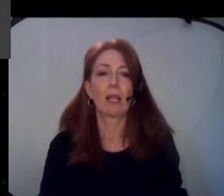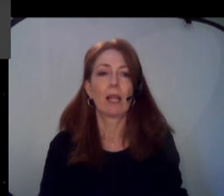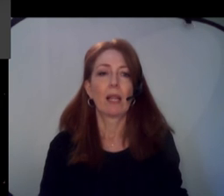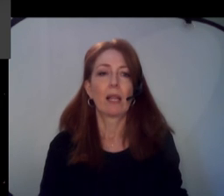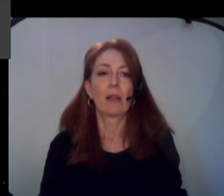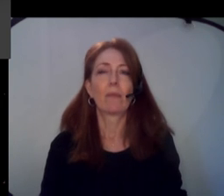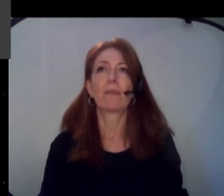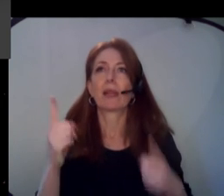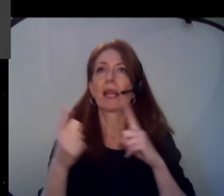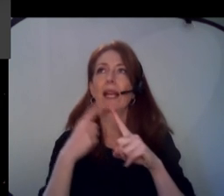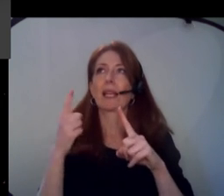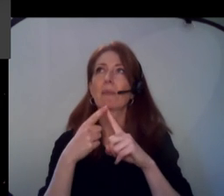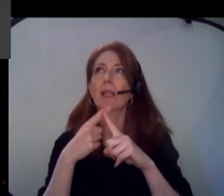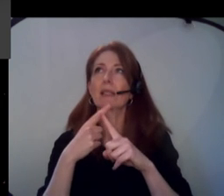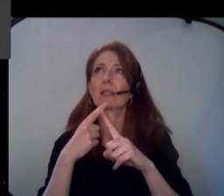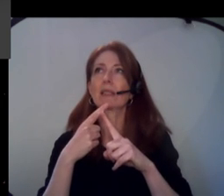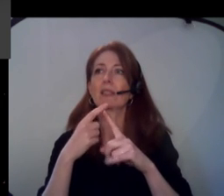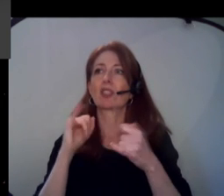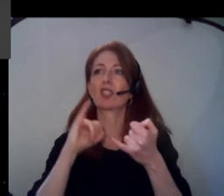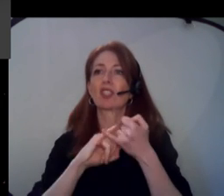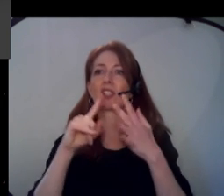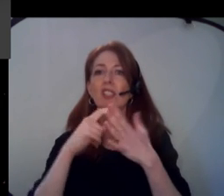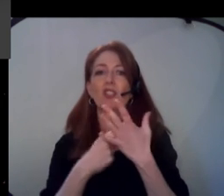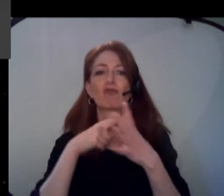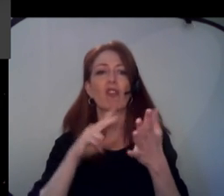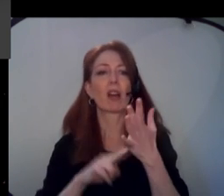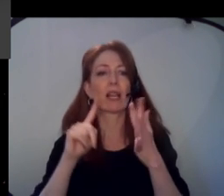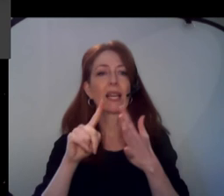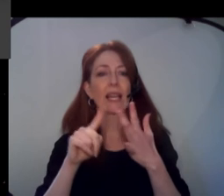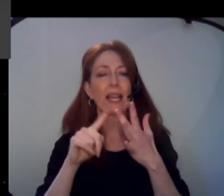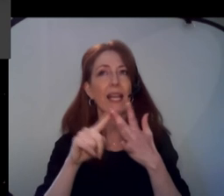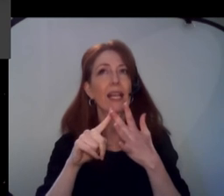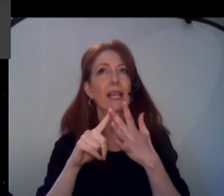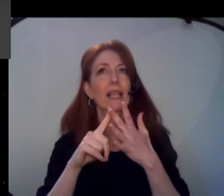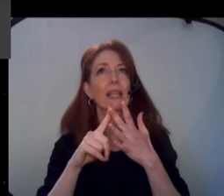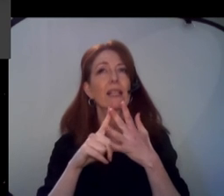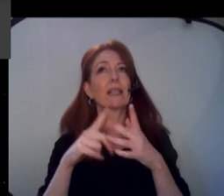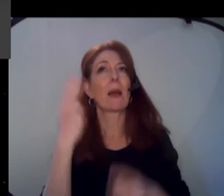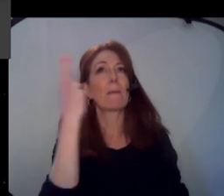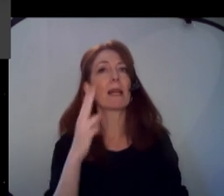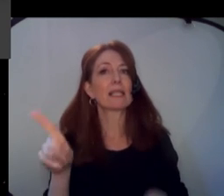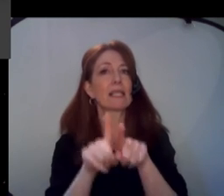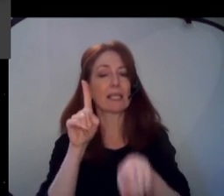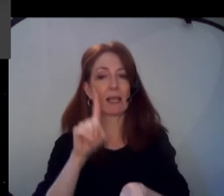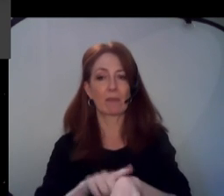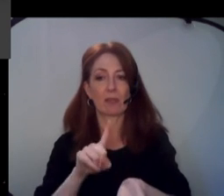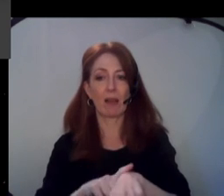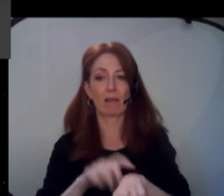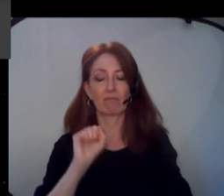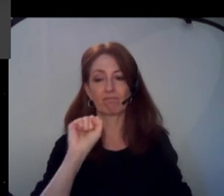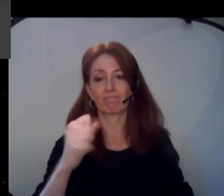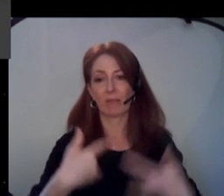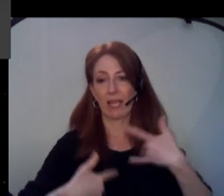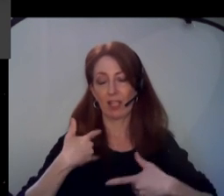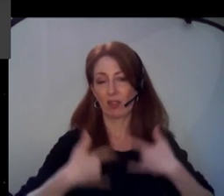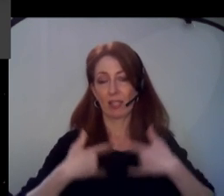Elisabetta Serrani. We didn't mention her, but she was painting around the same time. And she's an interesting story in terms of someone who was a